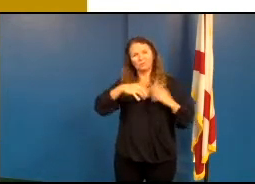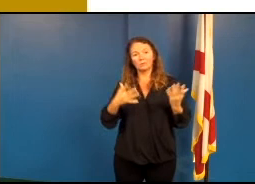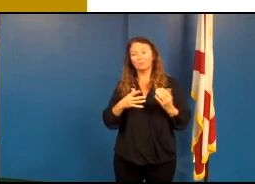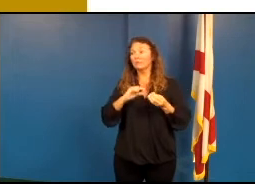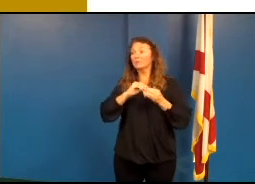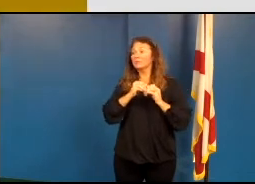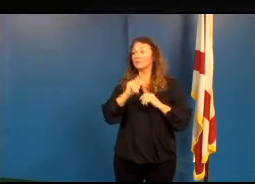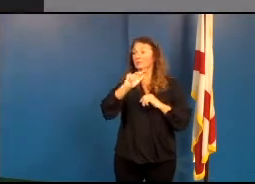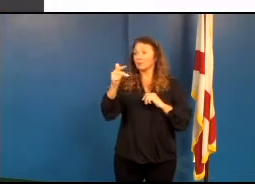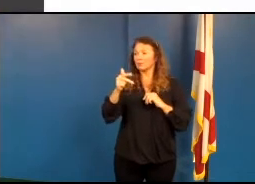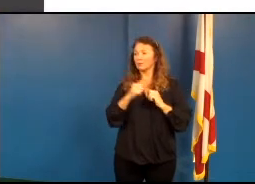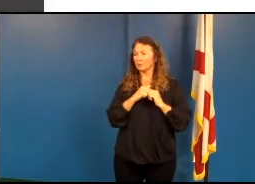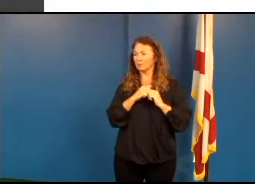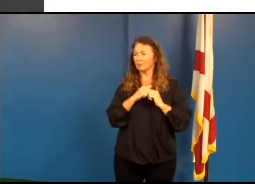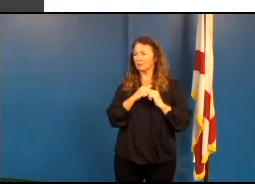pillar three,